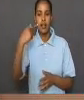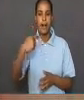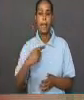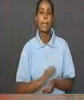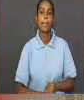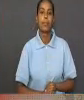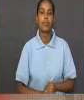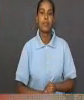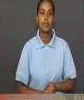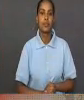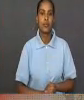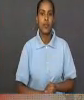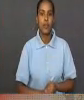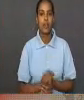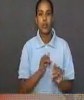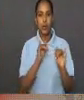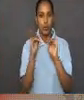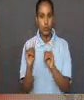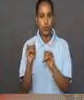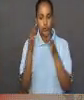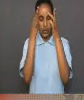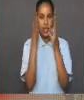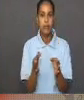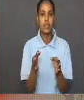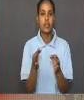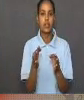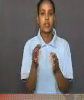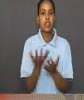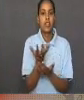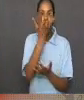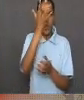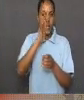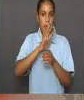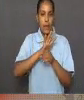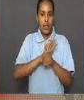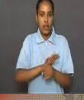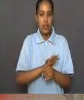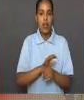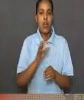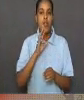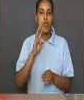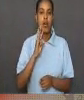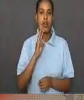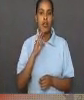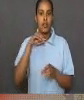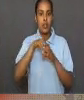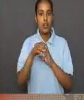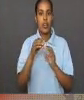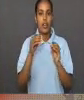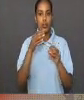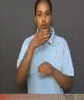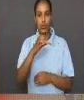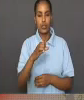grams. In order to determine the vapor pressure of water in a